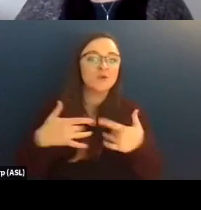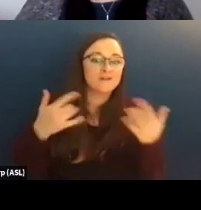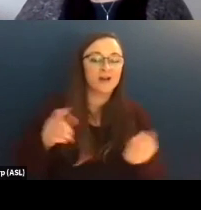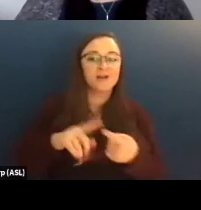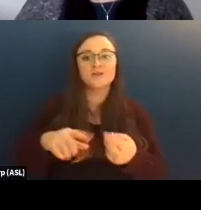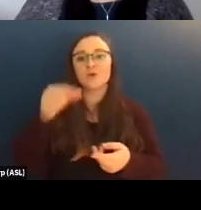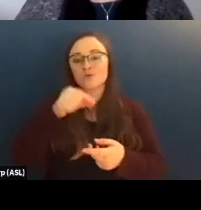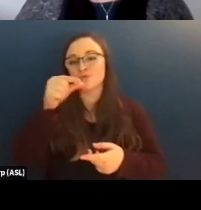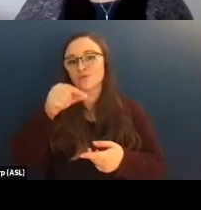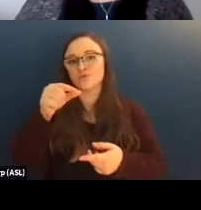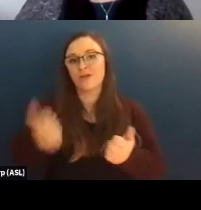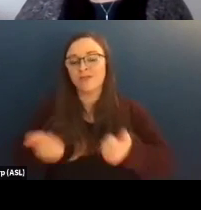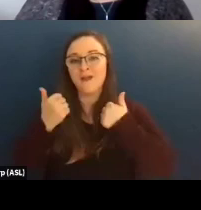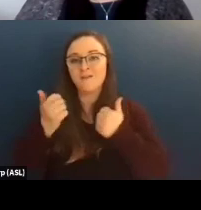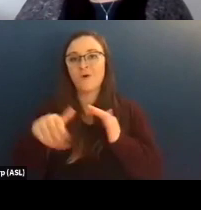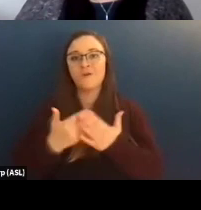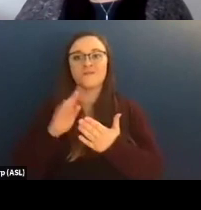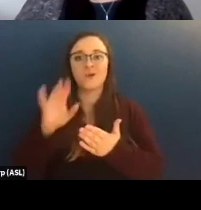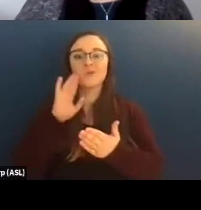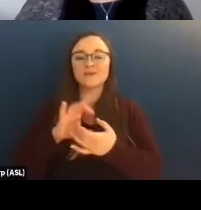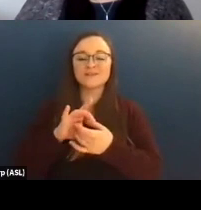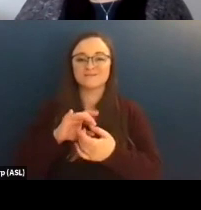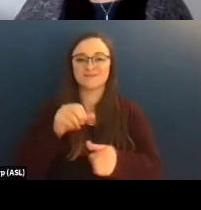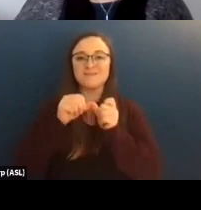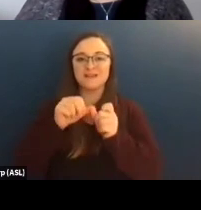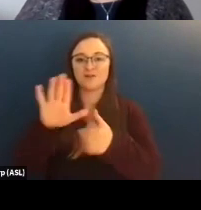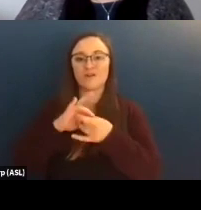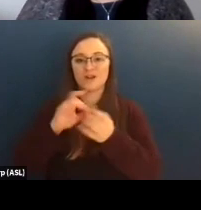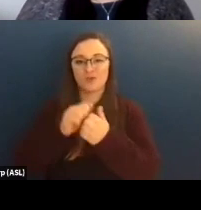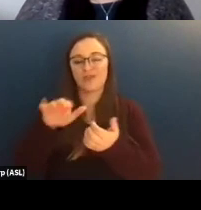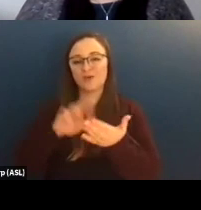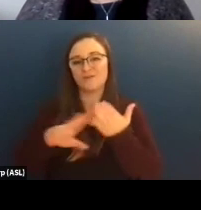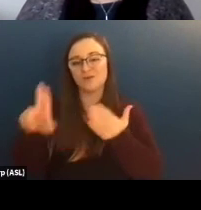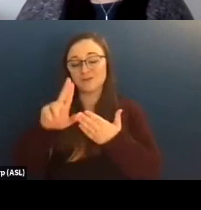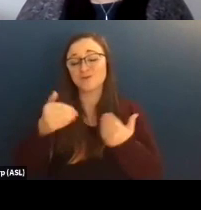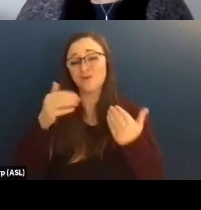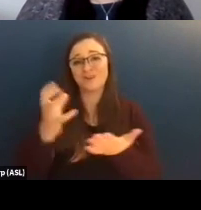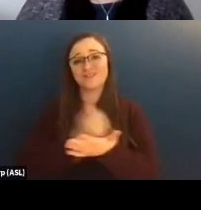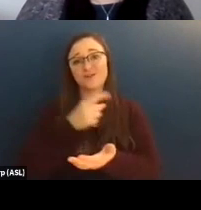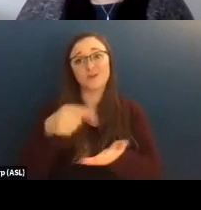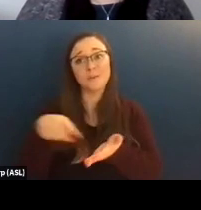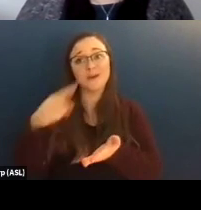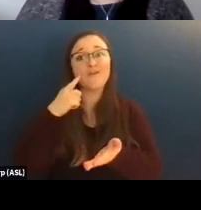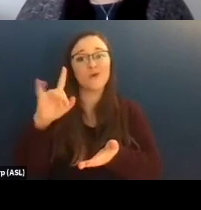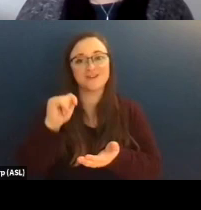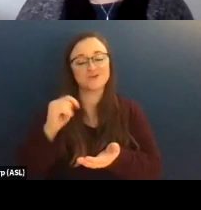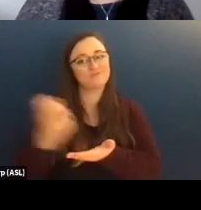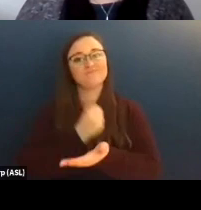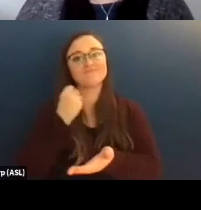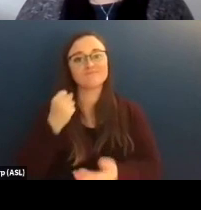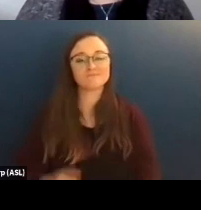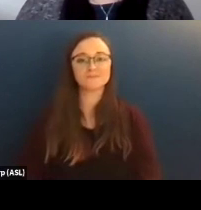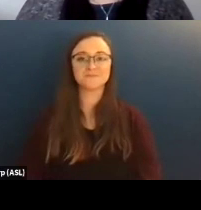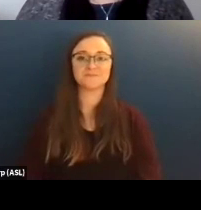things tie you into the university. So take full advantage of it. You're paying for it, so take full advantage of it. So